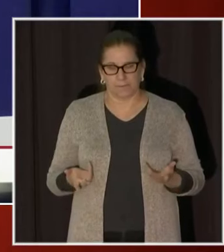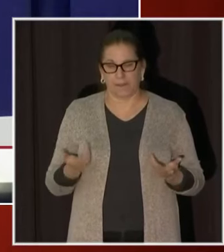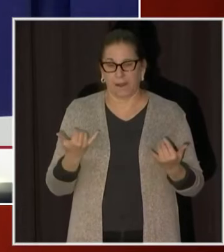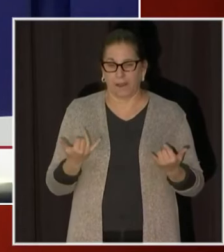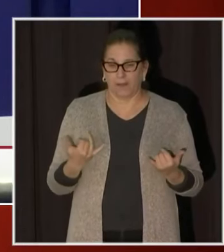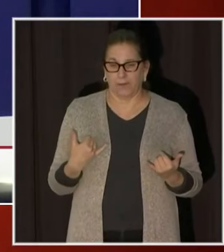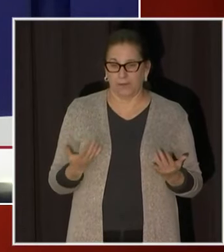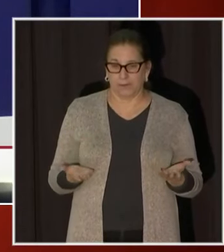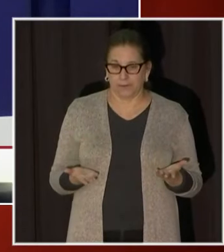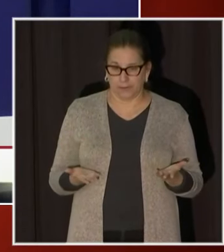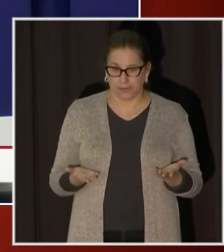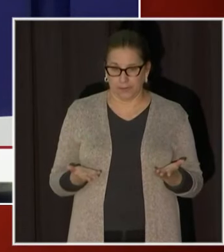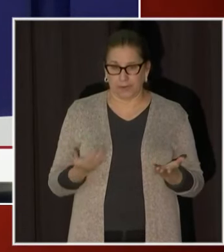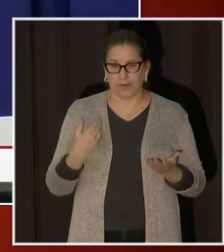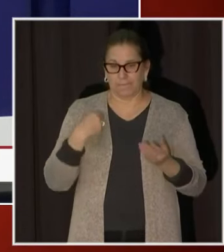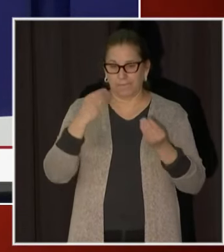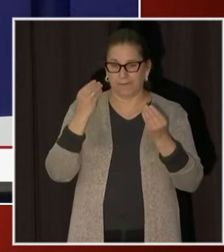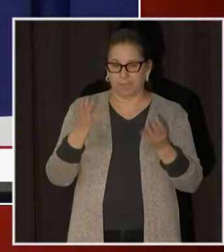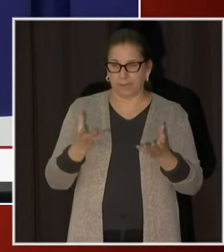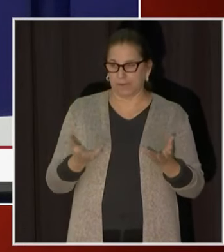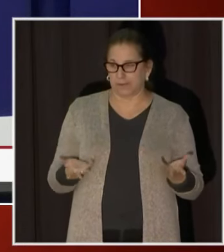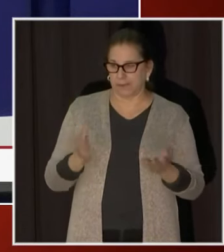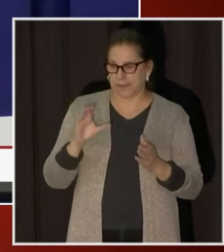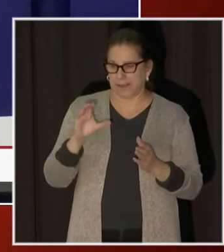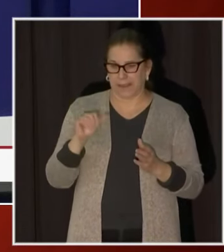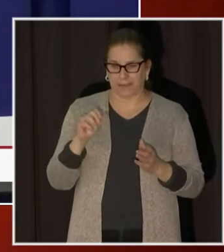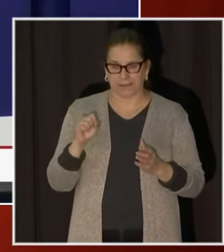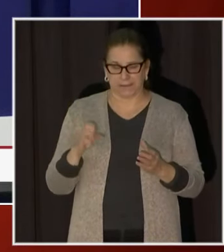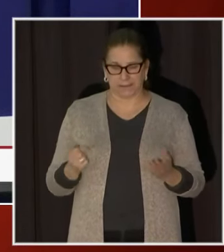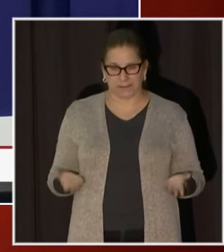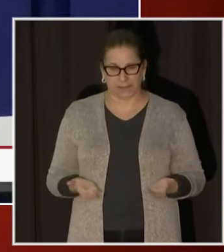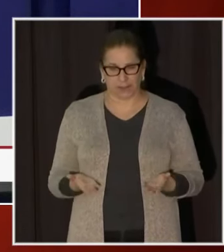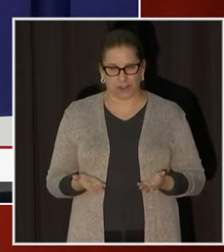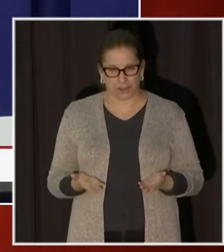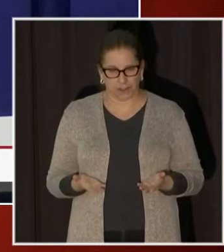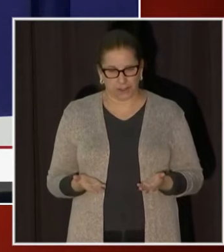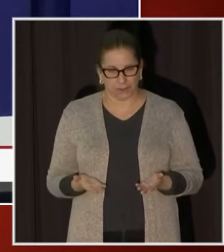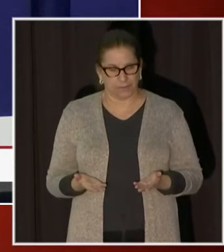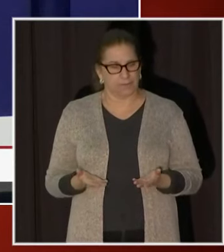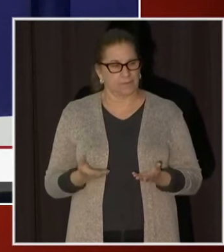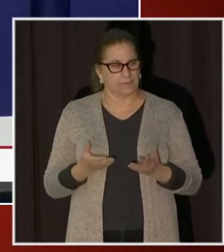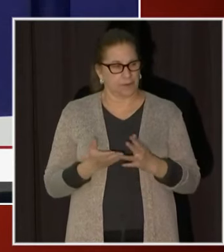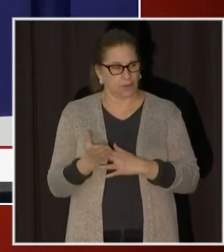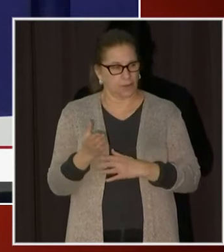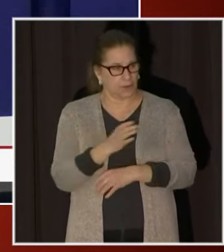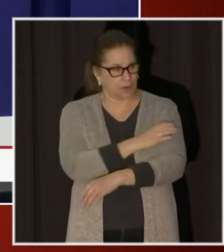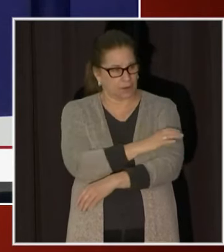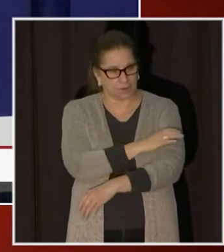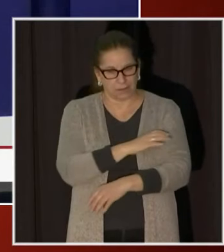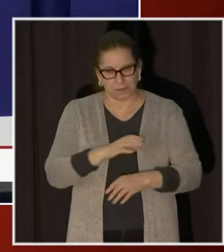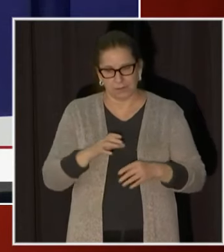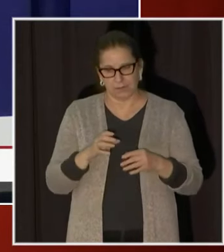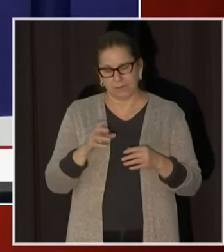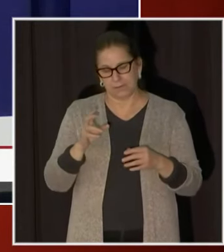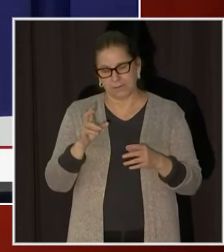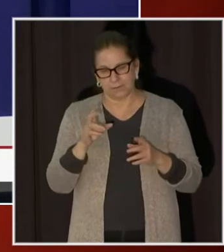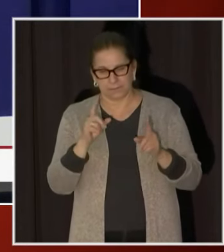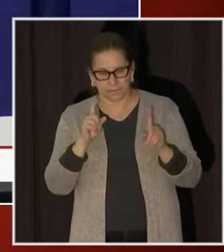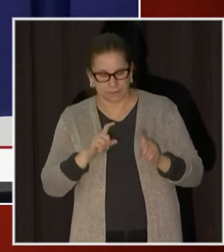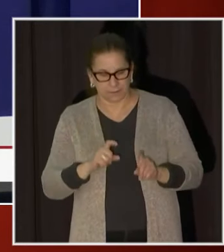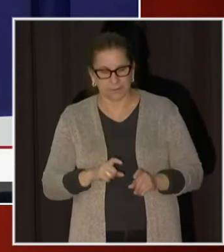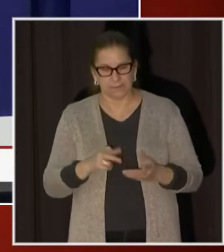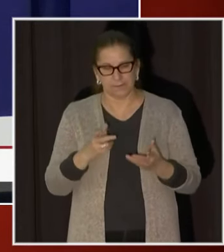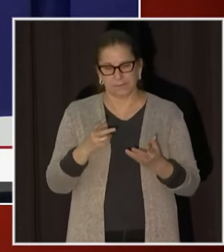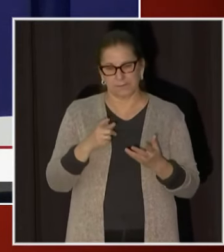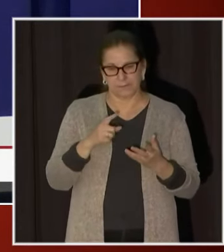we have information on a case, we go through the clinical record and we ascertain hospitalization information for